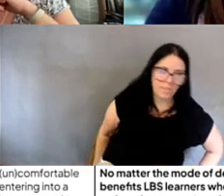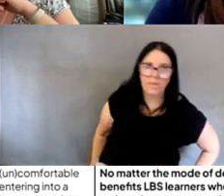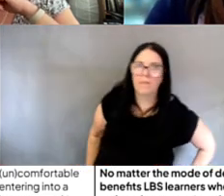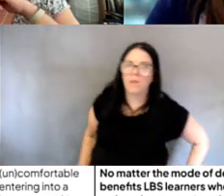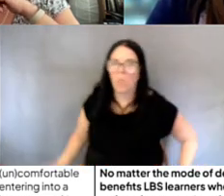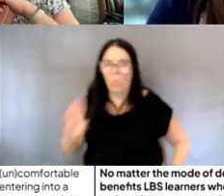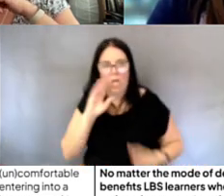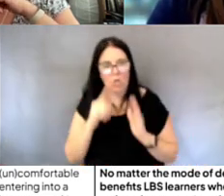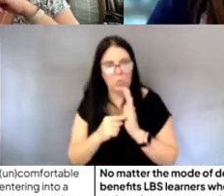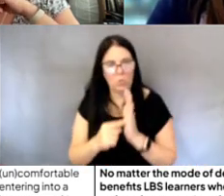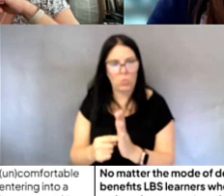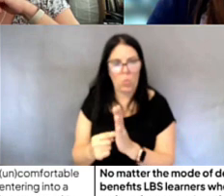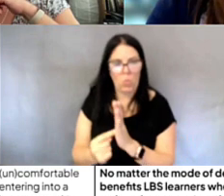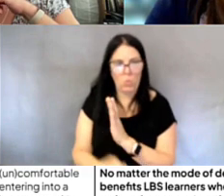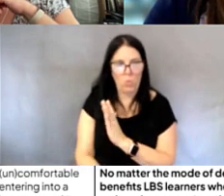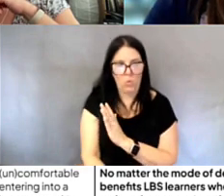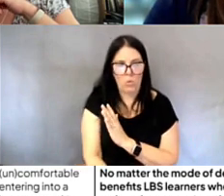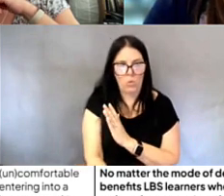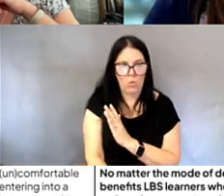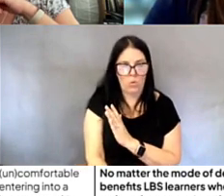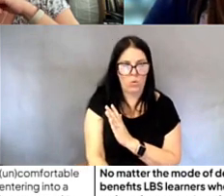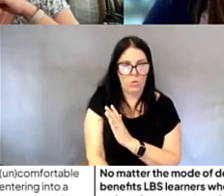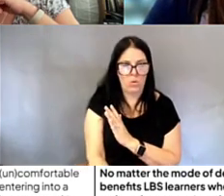you the,